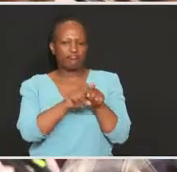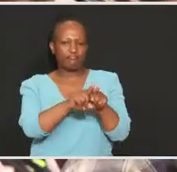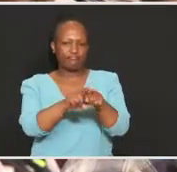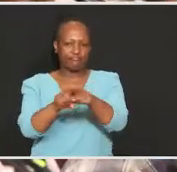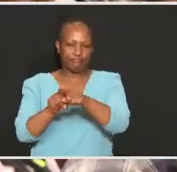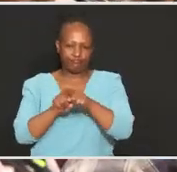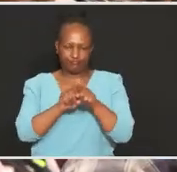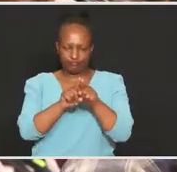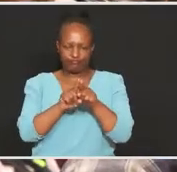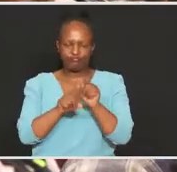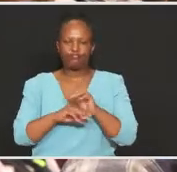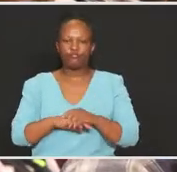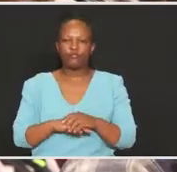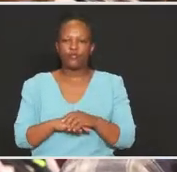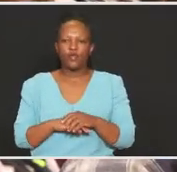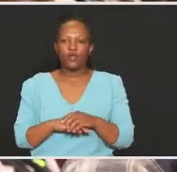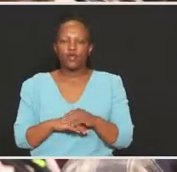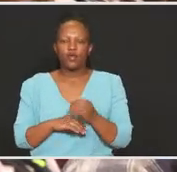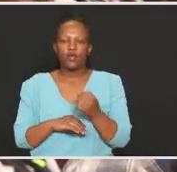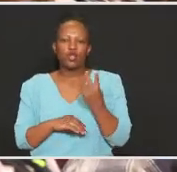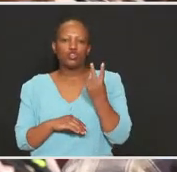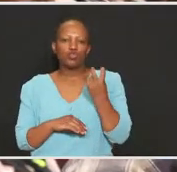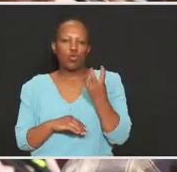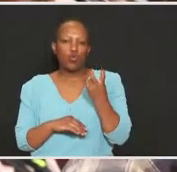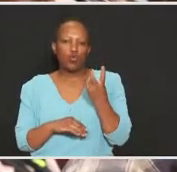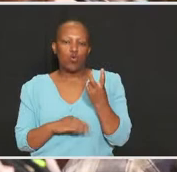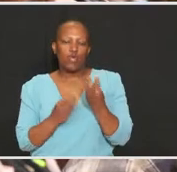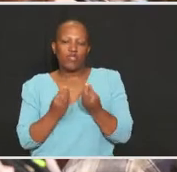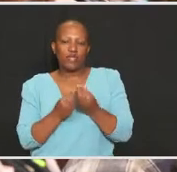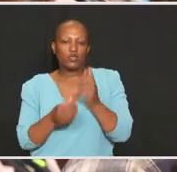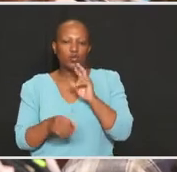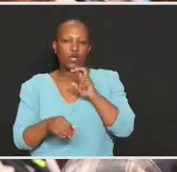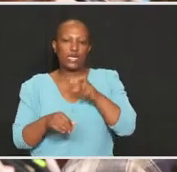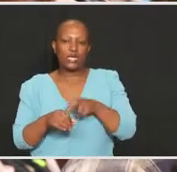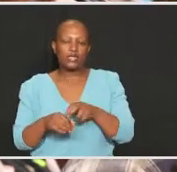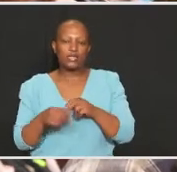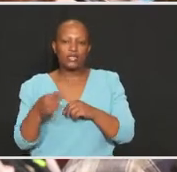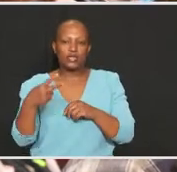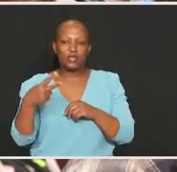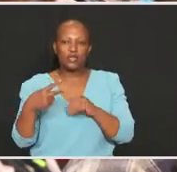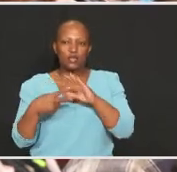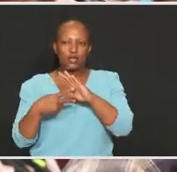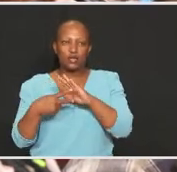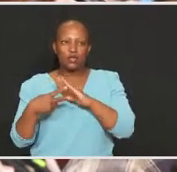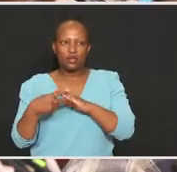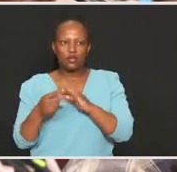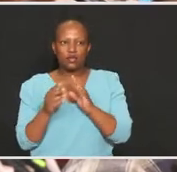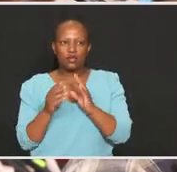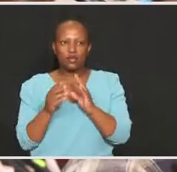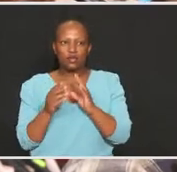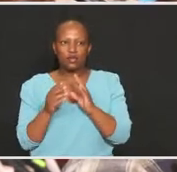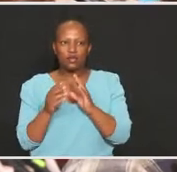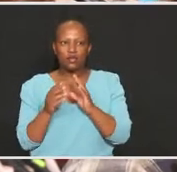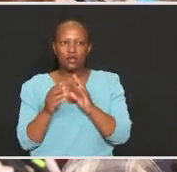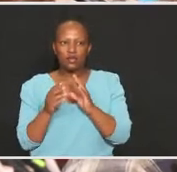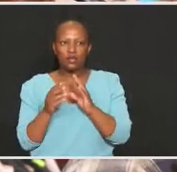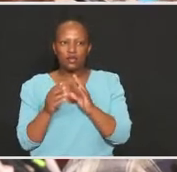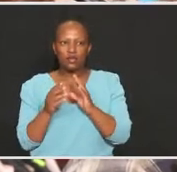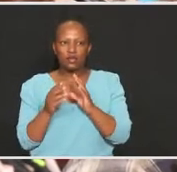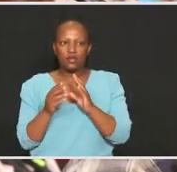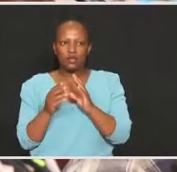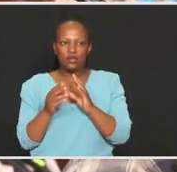that we need to in this bill is a clear definition of meetings I see my time is running out no no it's run